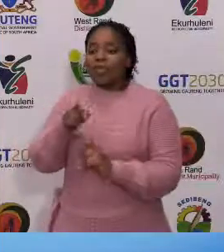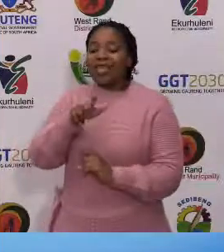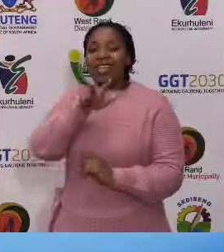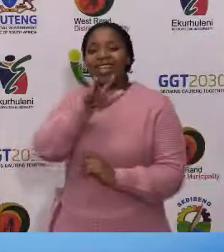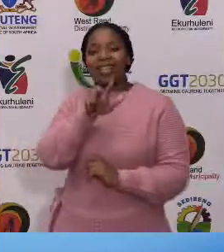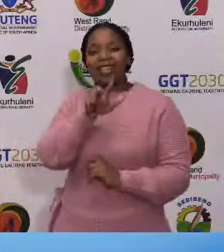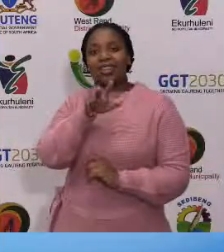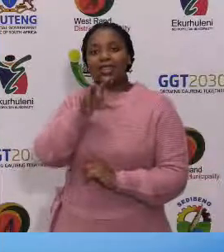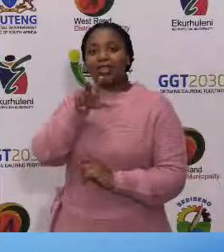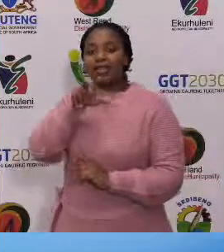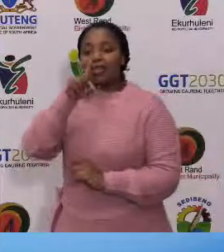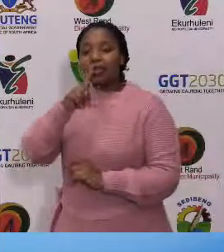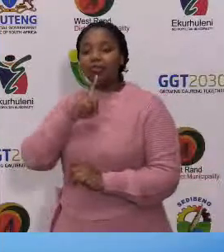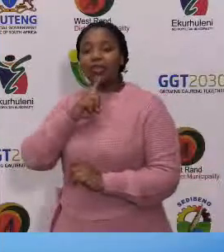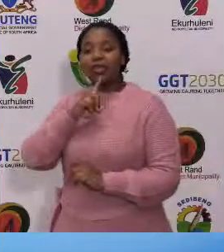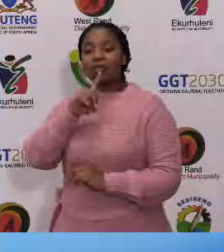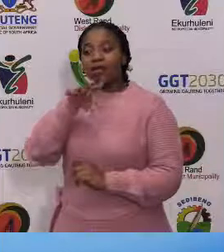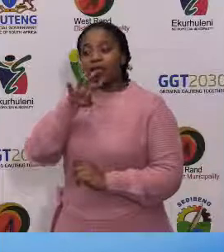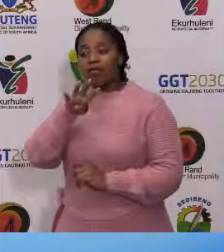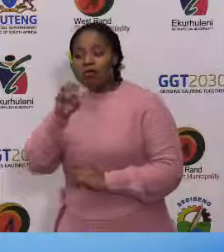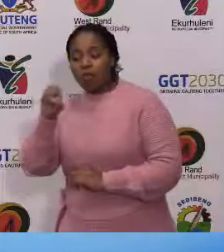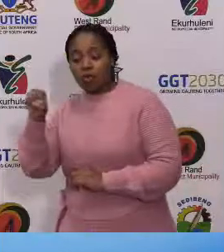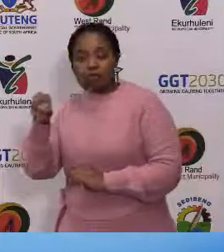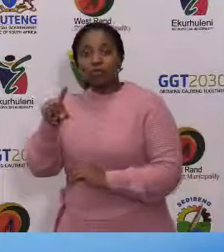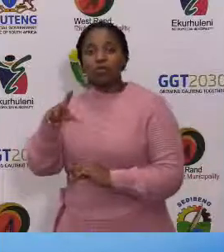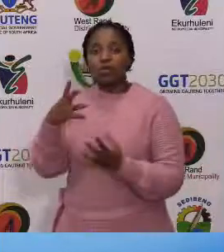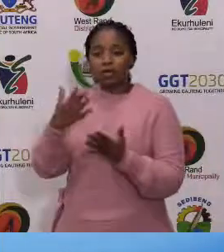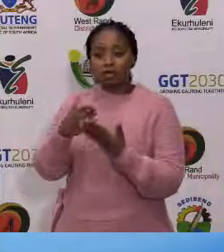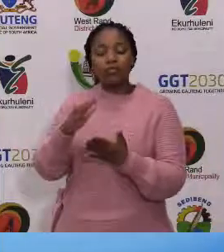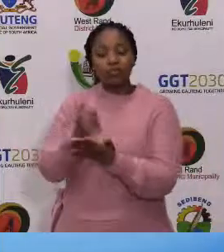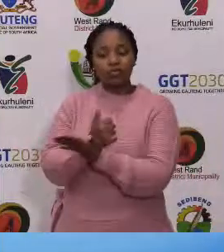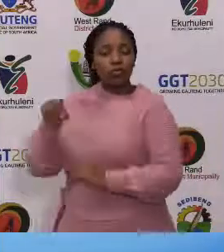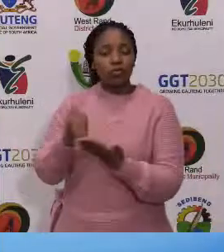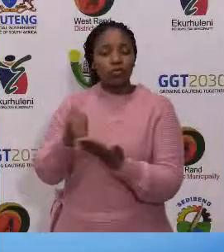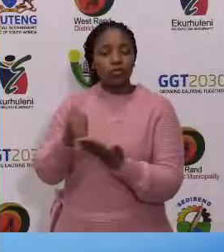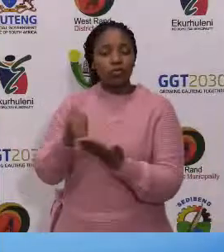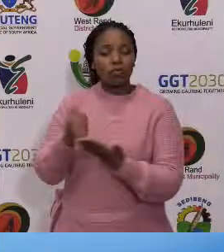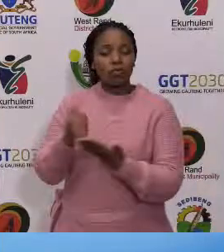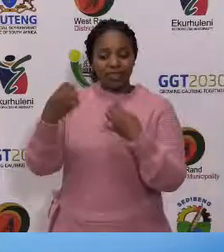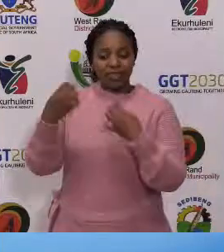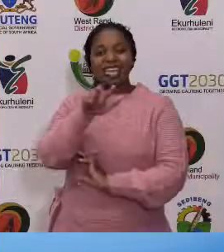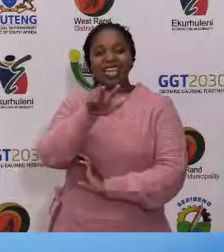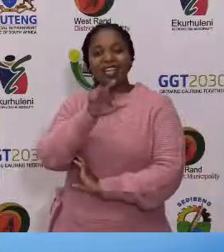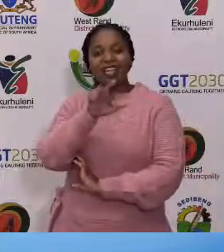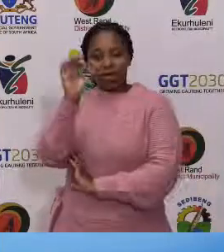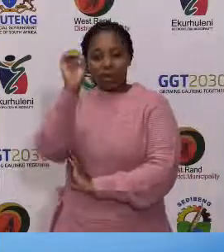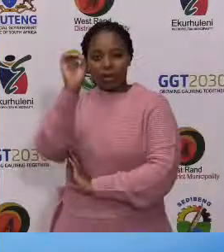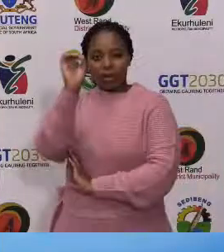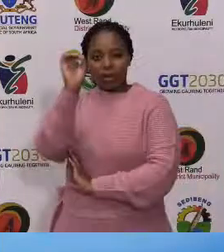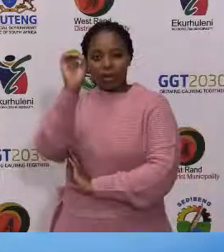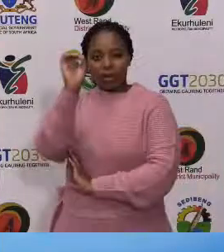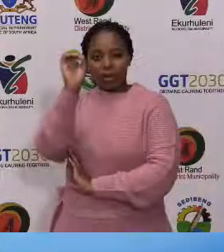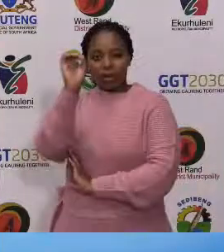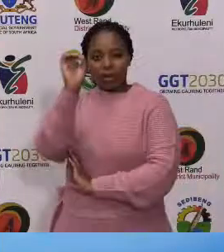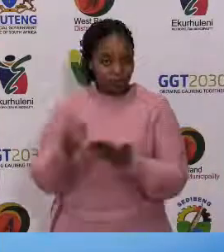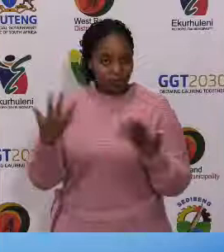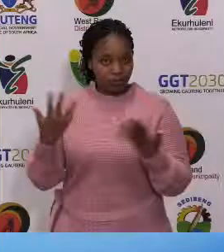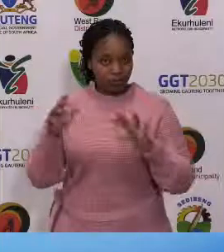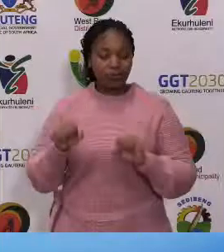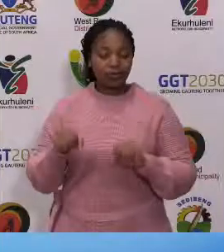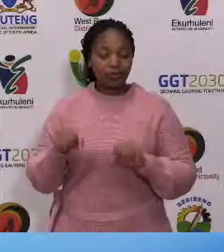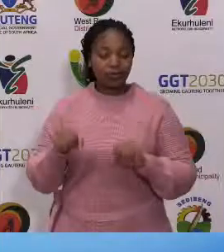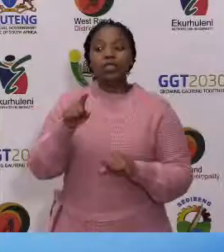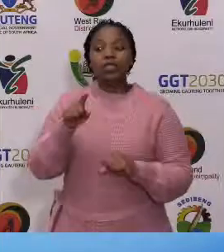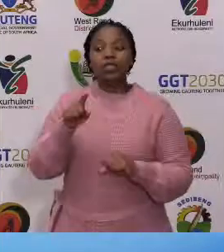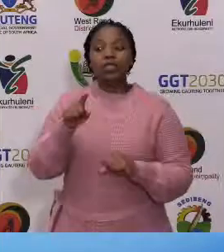registered. So that gives us close to about 53% of those that were registered using the